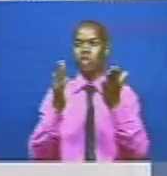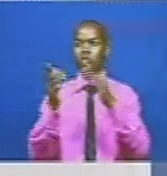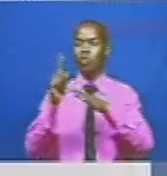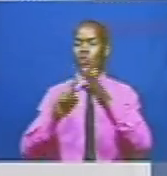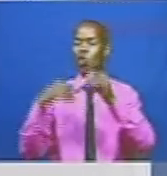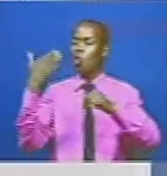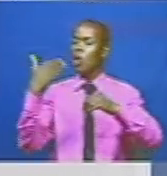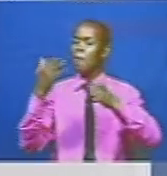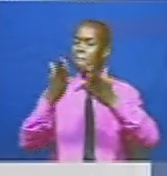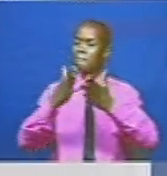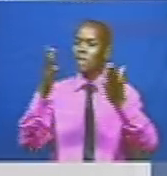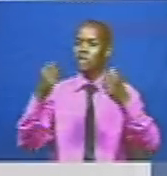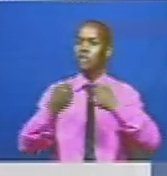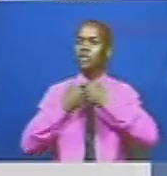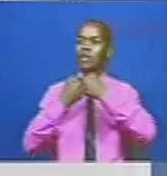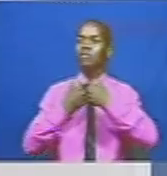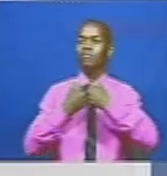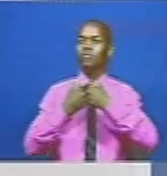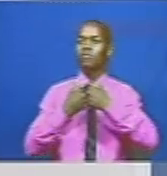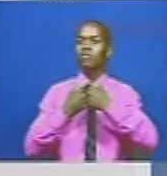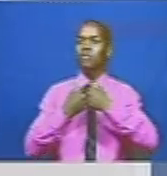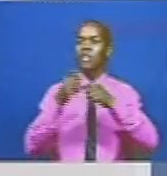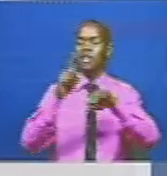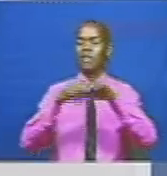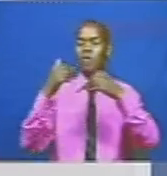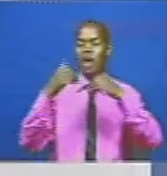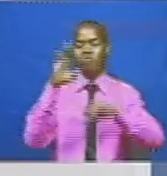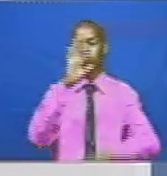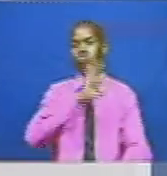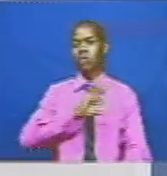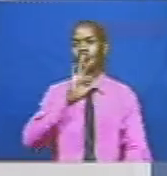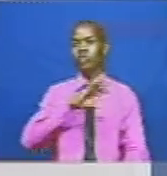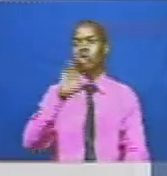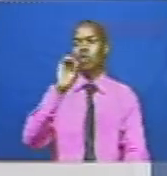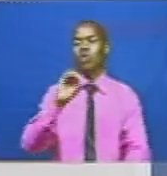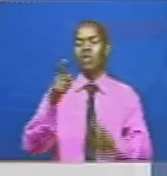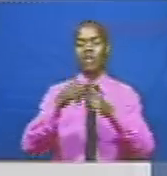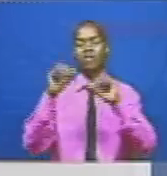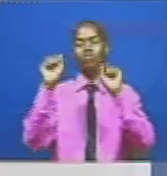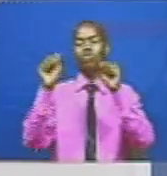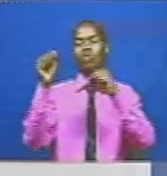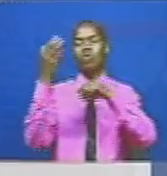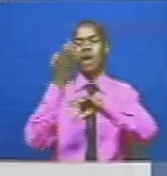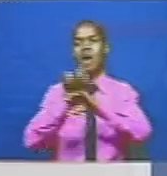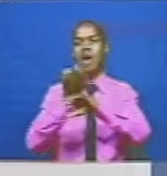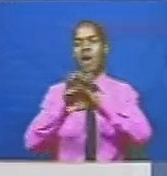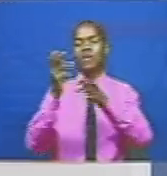challenge. So if we don't have that mutual agreement and mutual benefit, for example, then it's hard for us also to sell